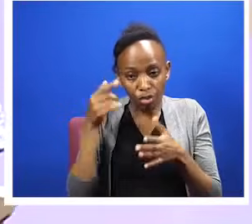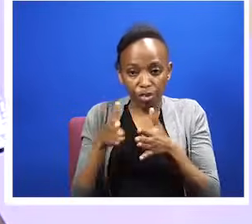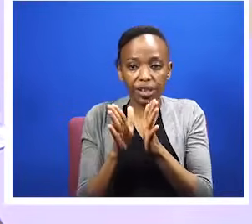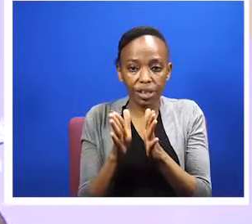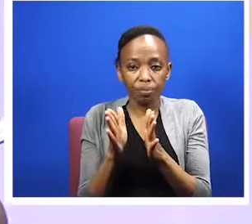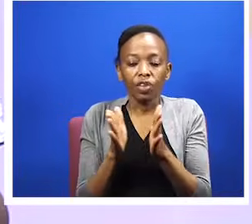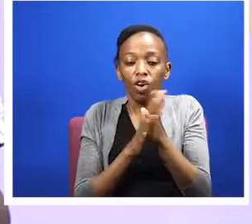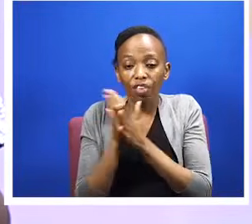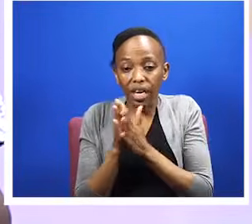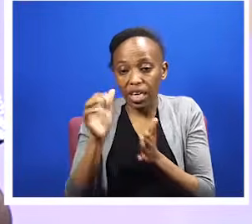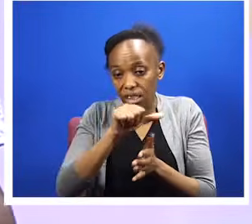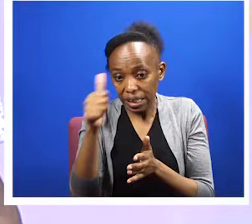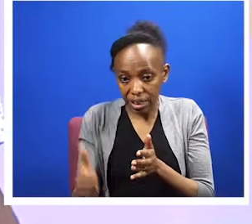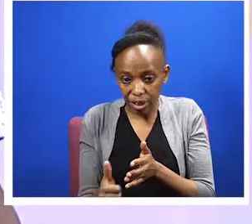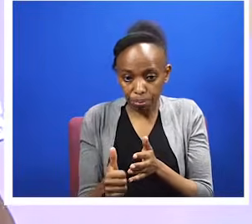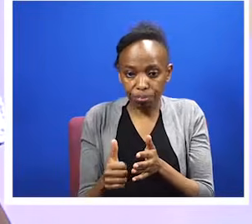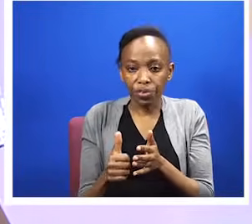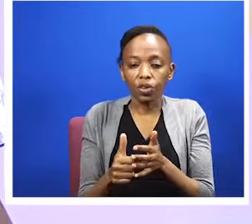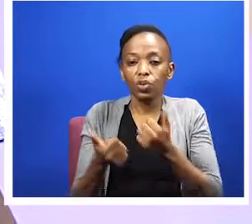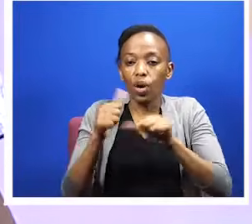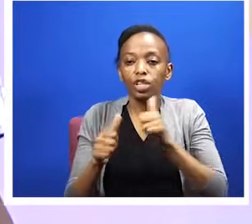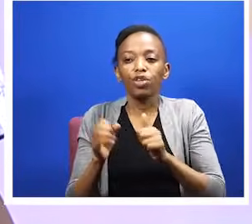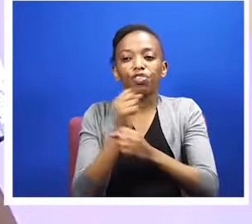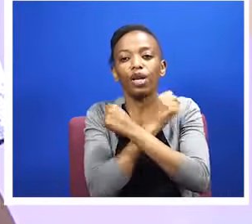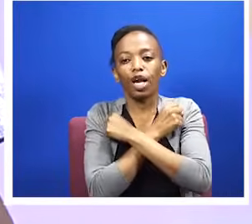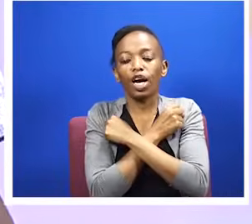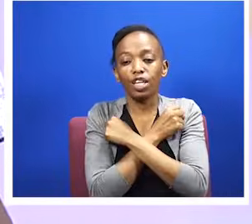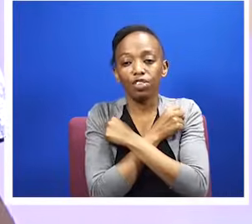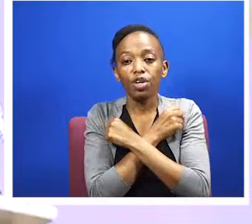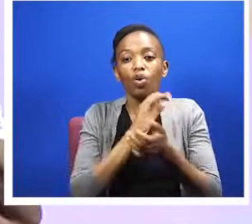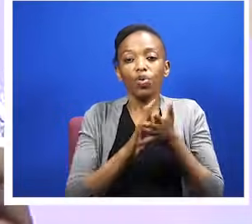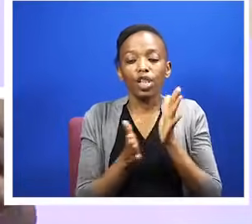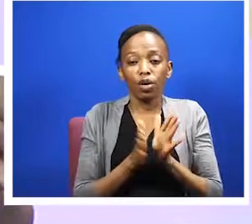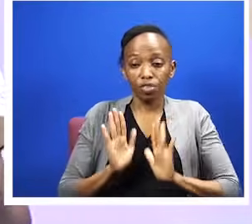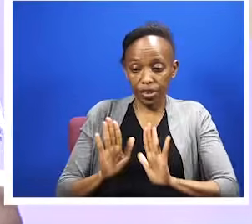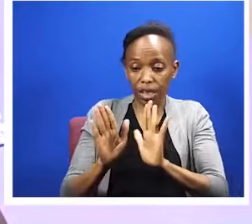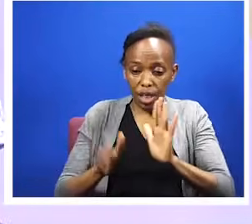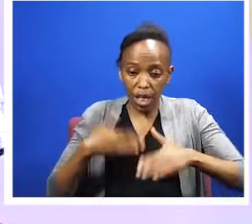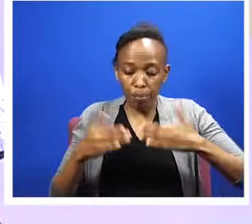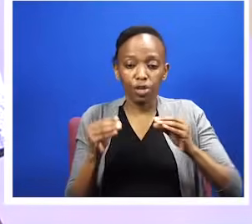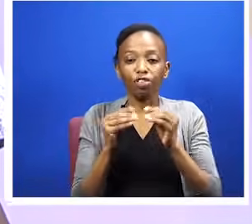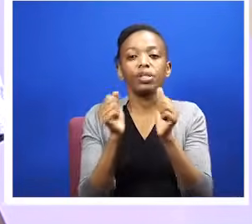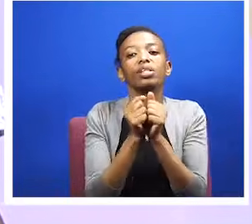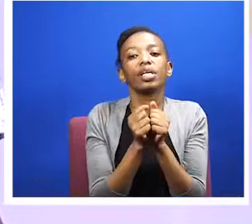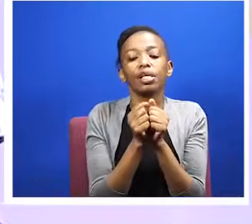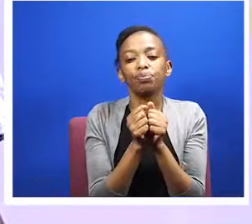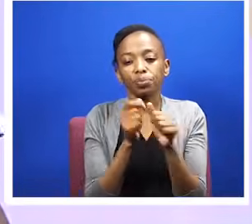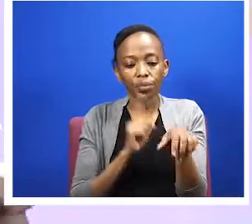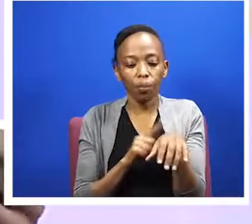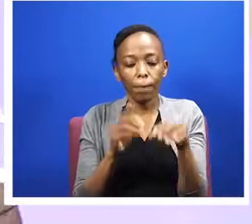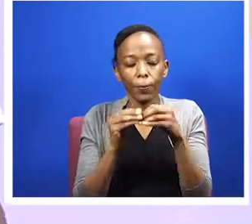of motivating one another to acts of love, not forsaking the habit of meeting together, right? So when we meet